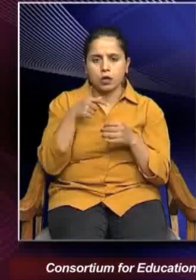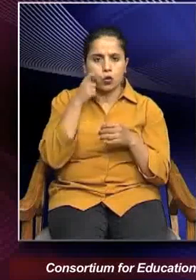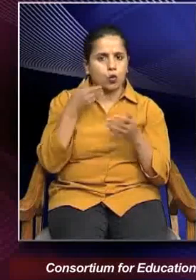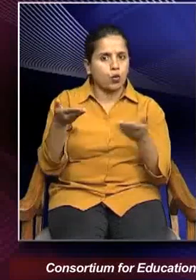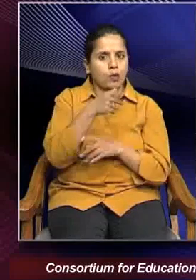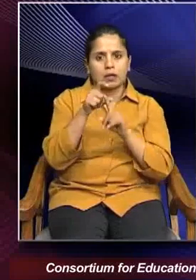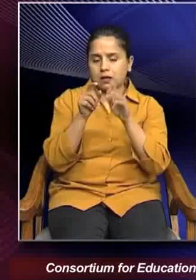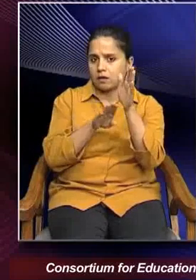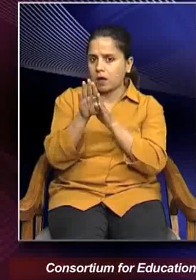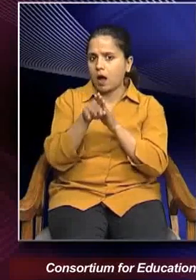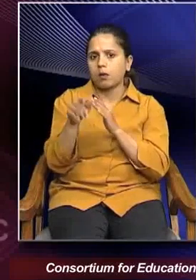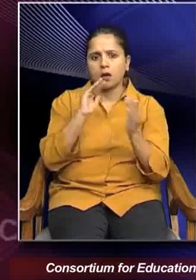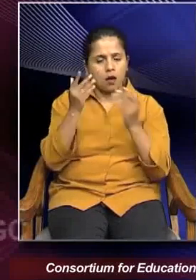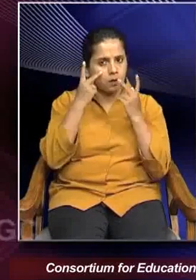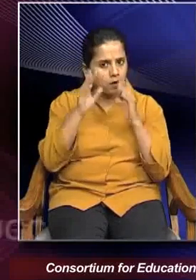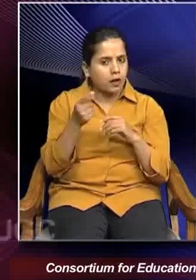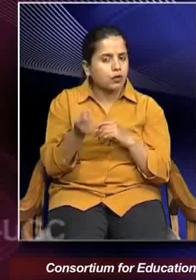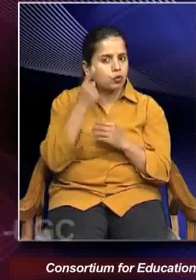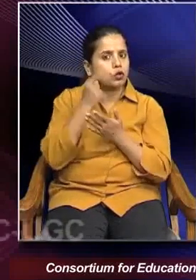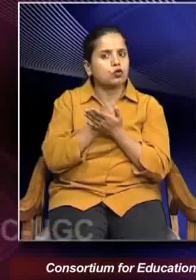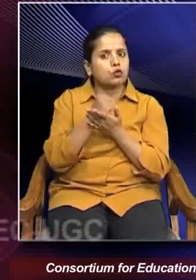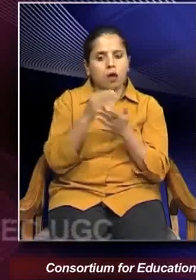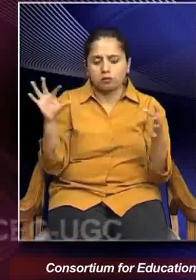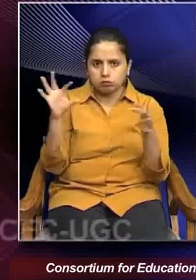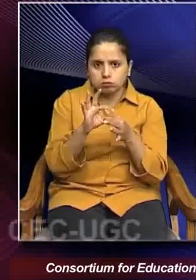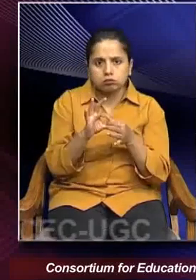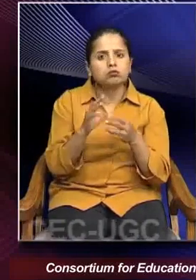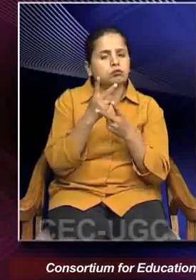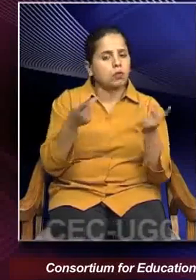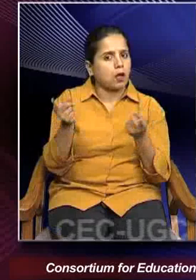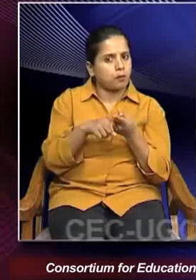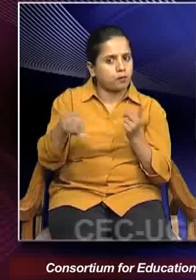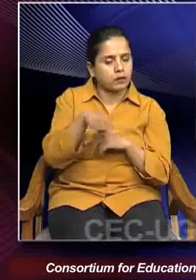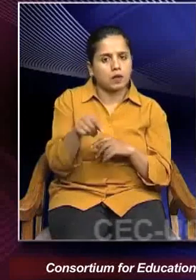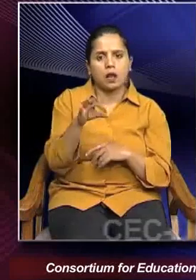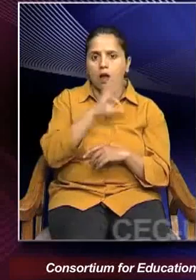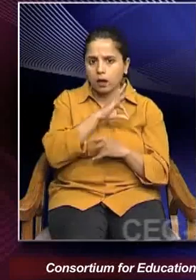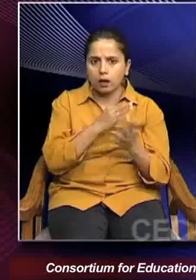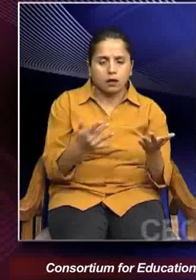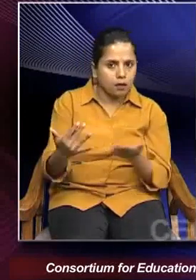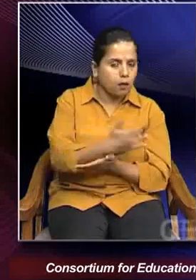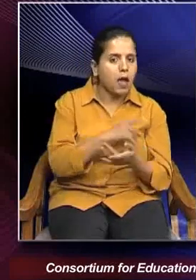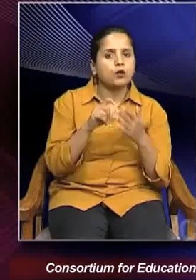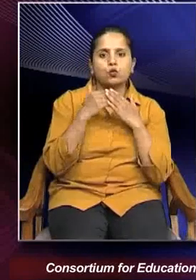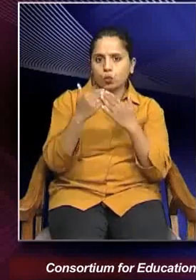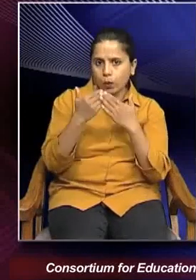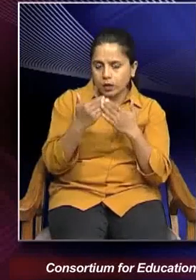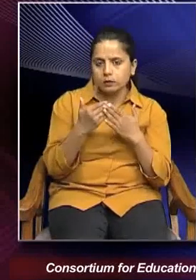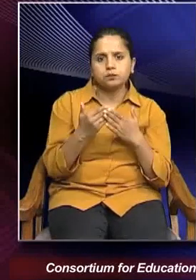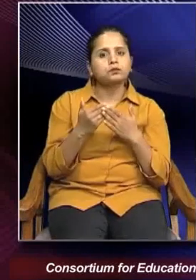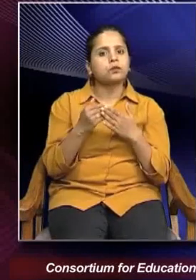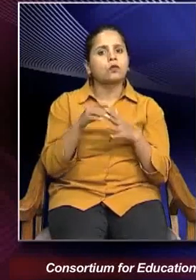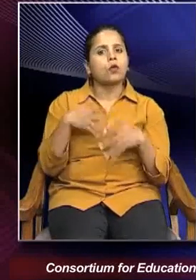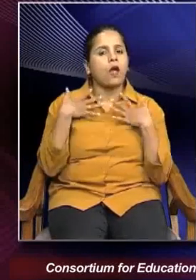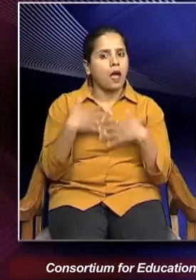is a composite measure that try to understand association of income, education, and